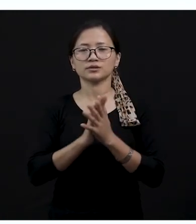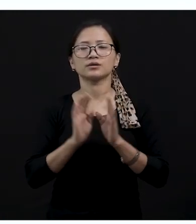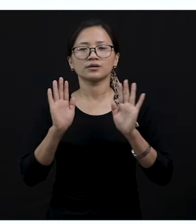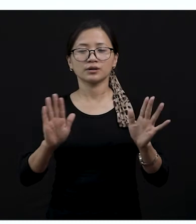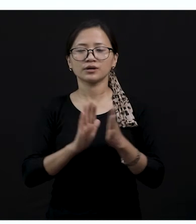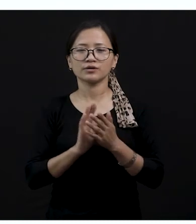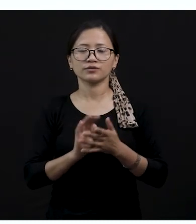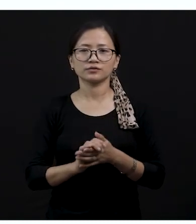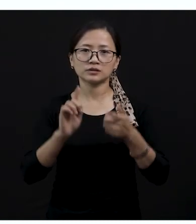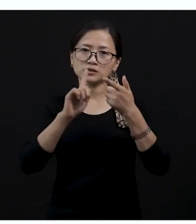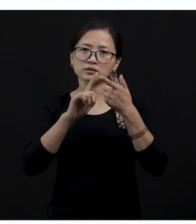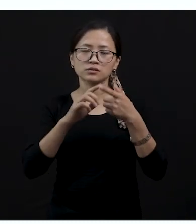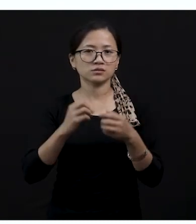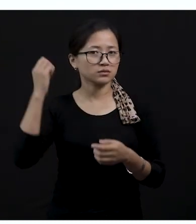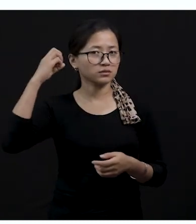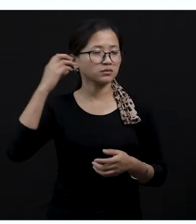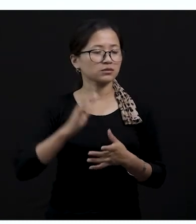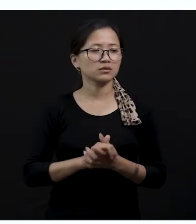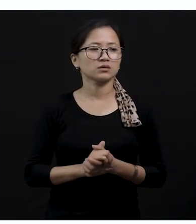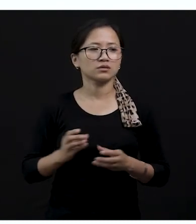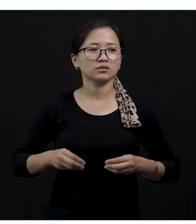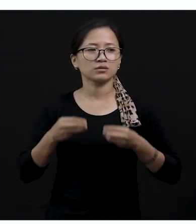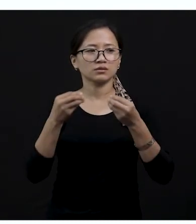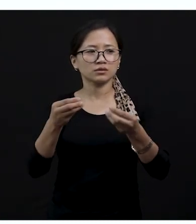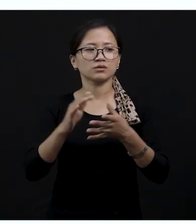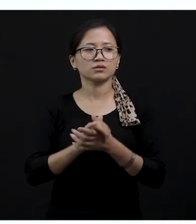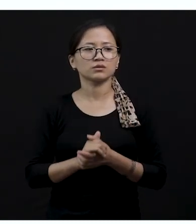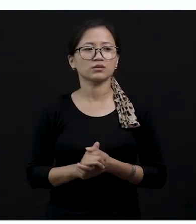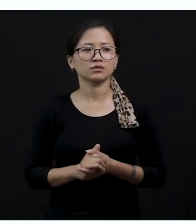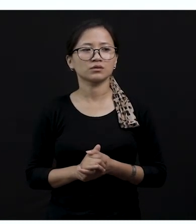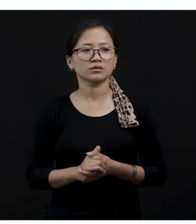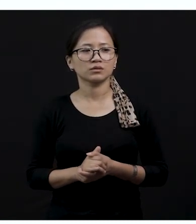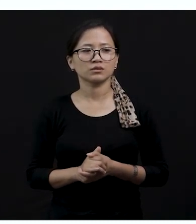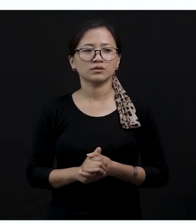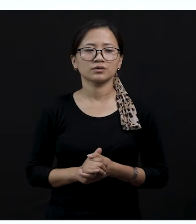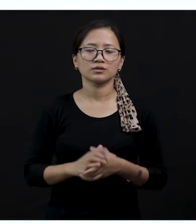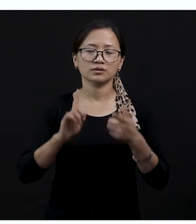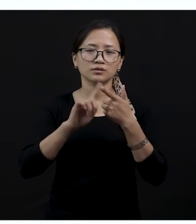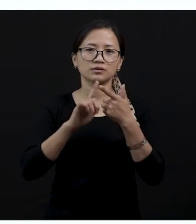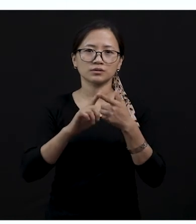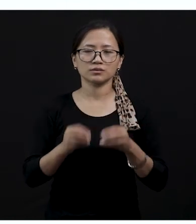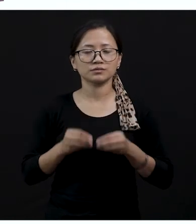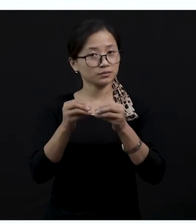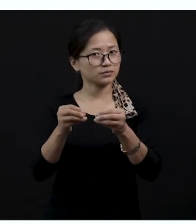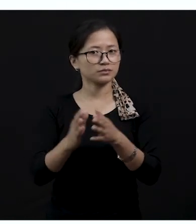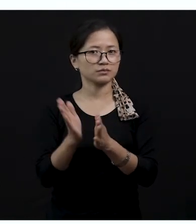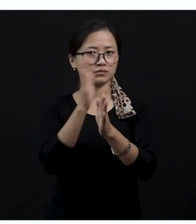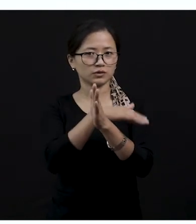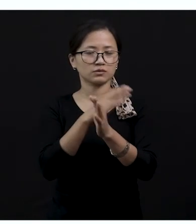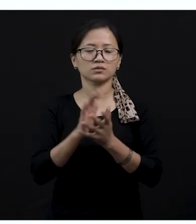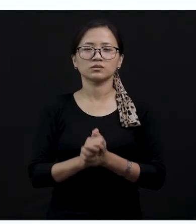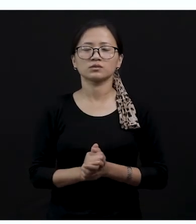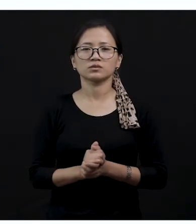right? Silently, ni. So we'll give, which word we have given? Till E we have given, right? Now